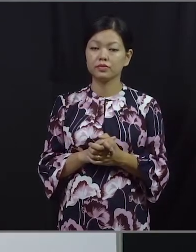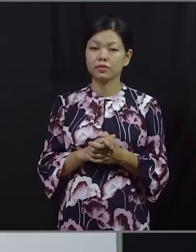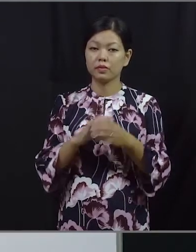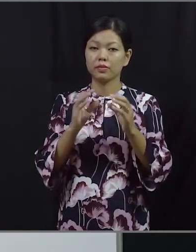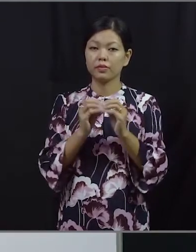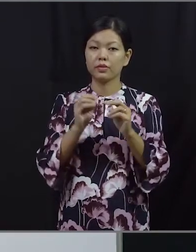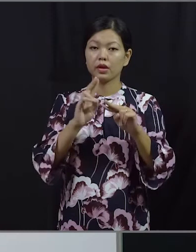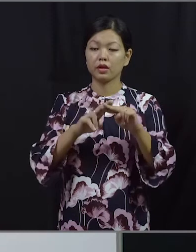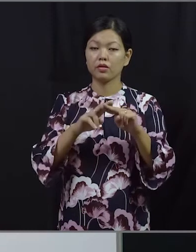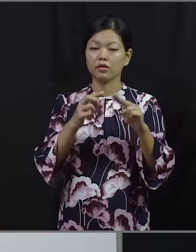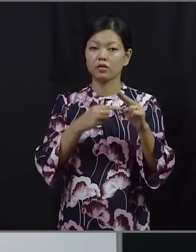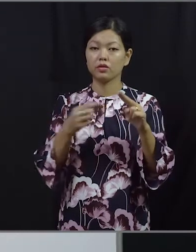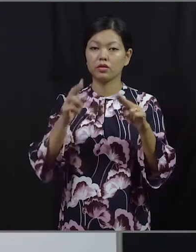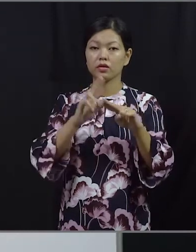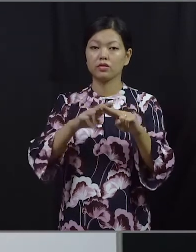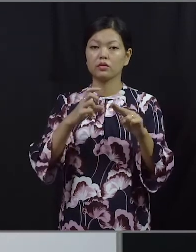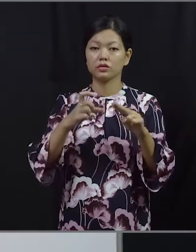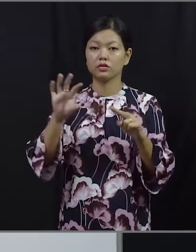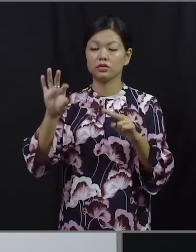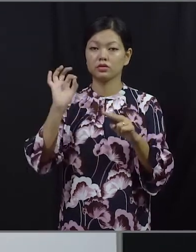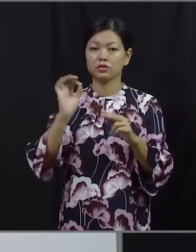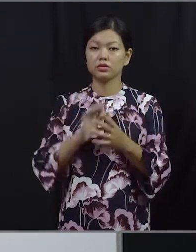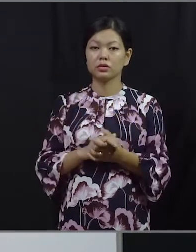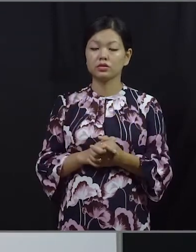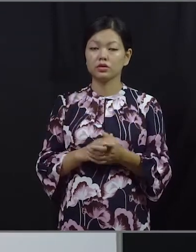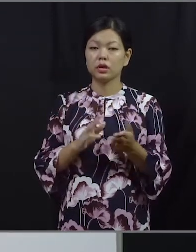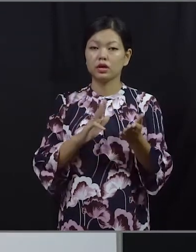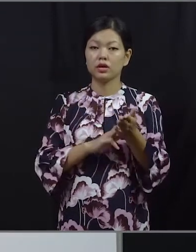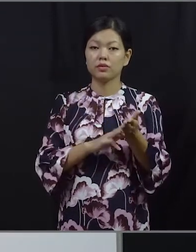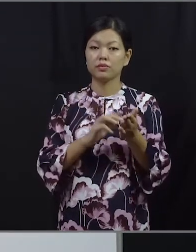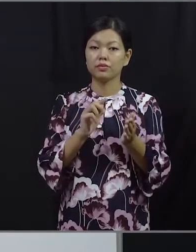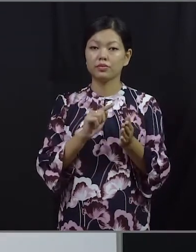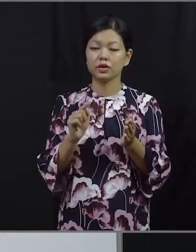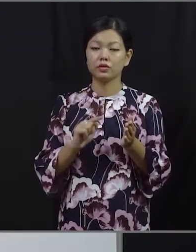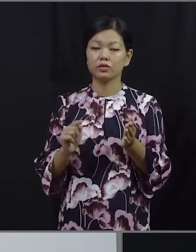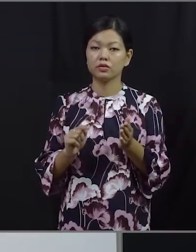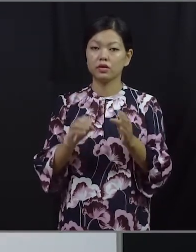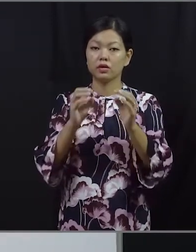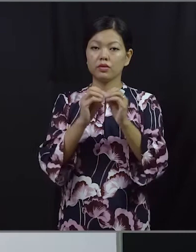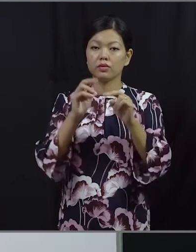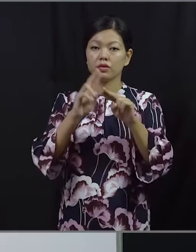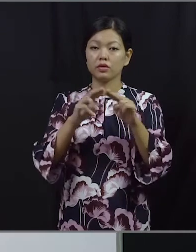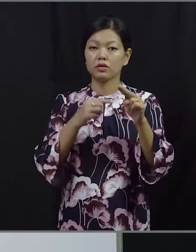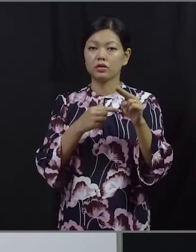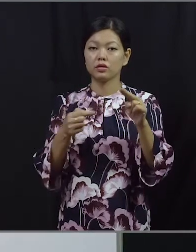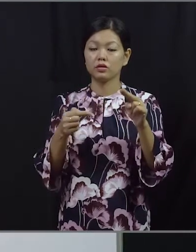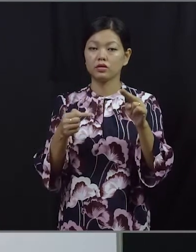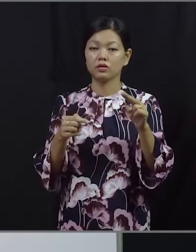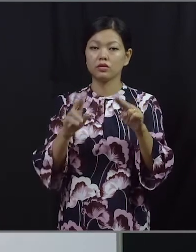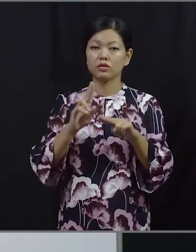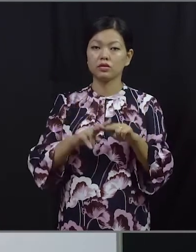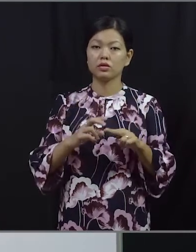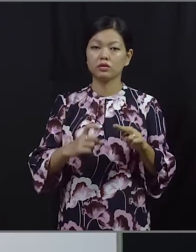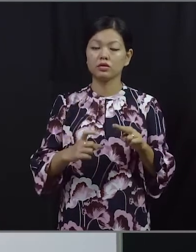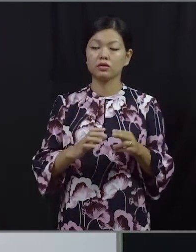BF divided by FC. Okay, now m equal to BF divided by